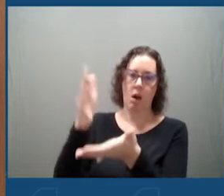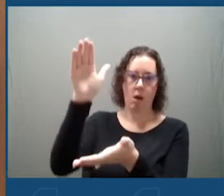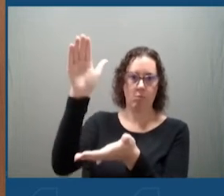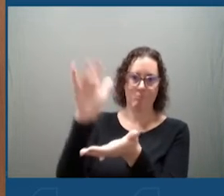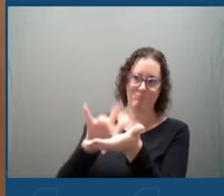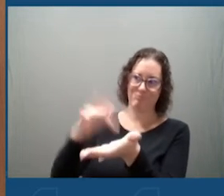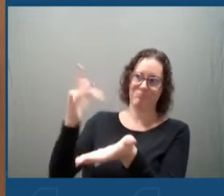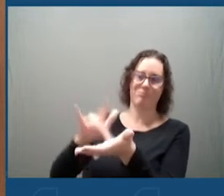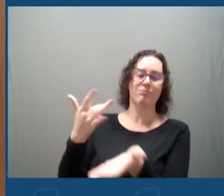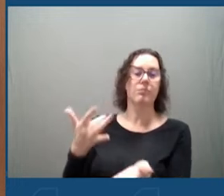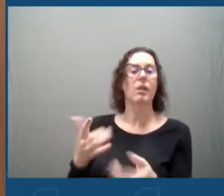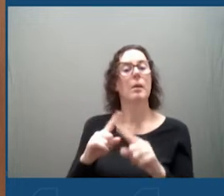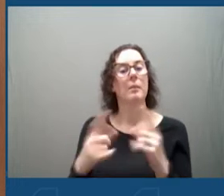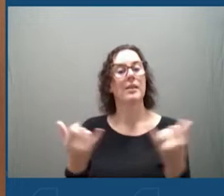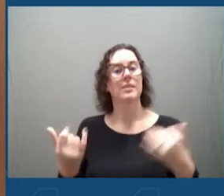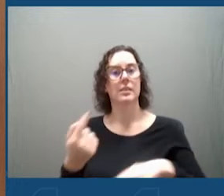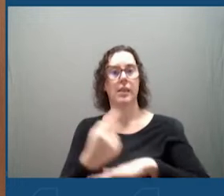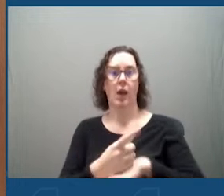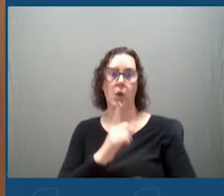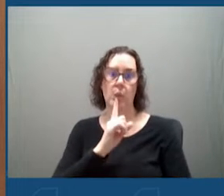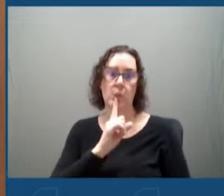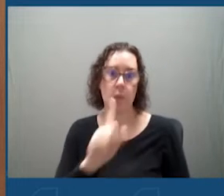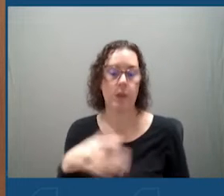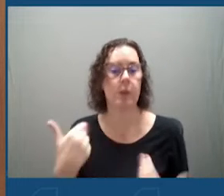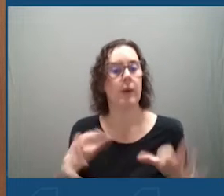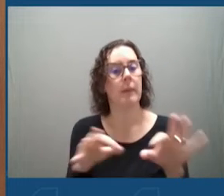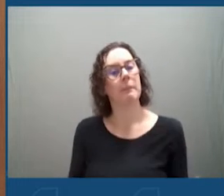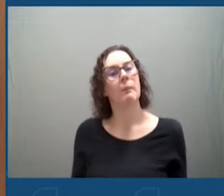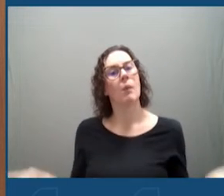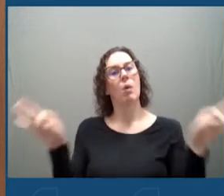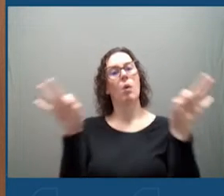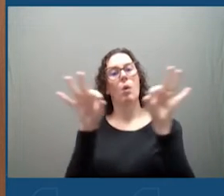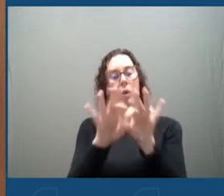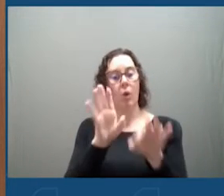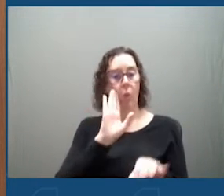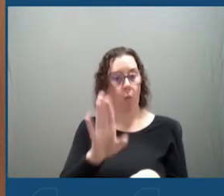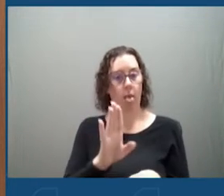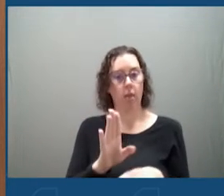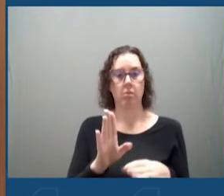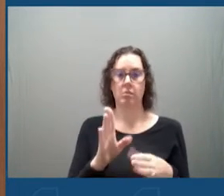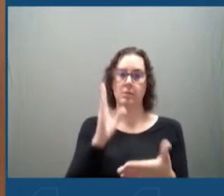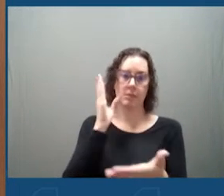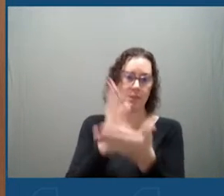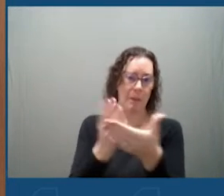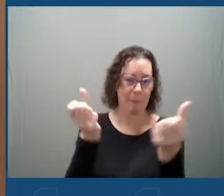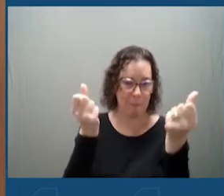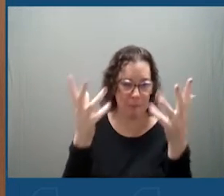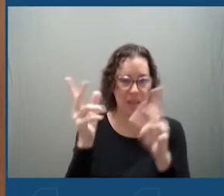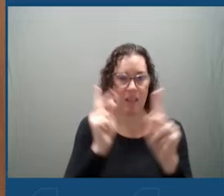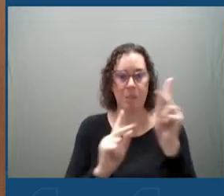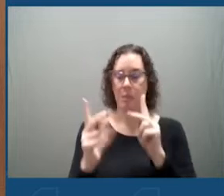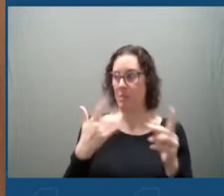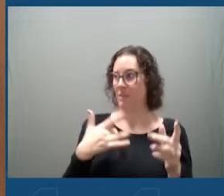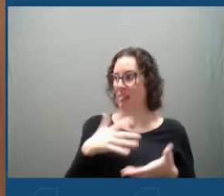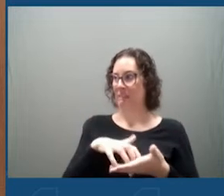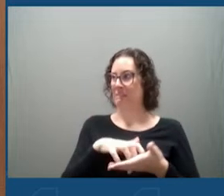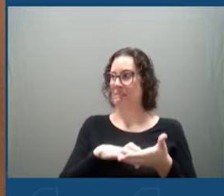doing today is a giant step forward. It really will prevent so many people in jeopardy of losing their